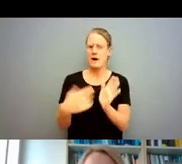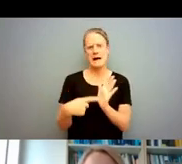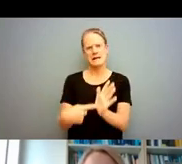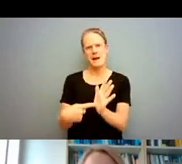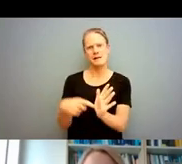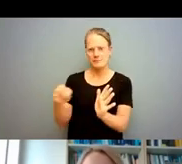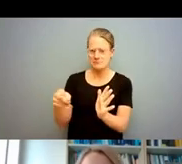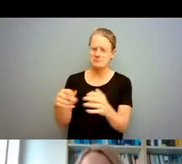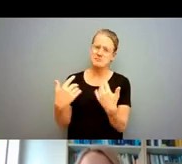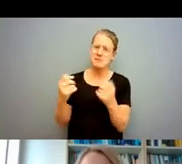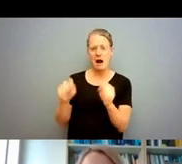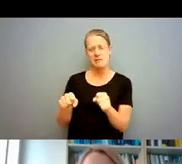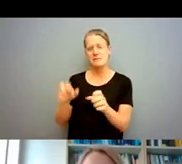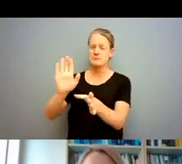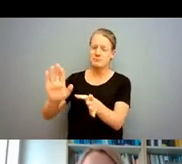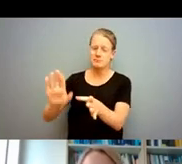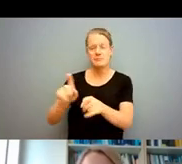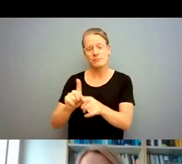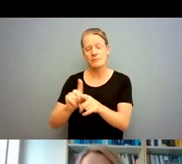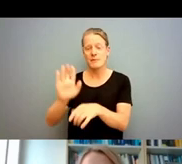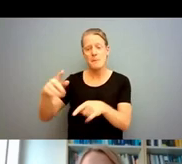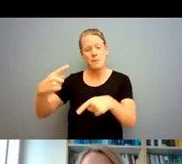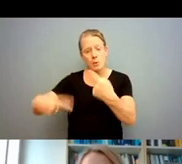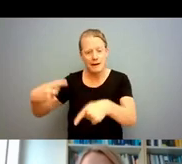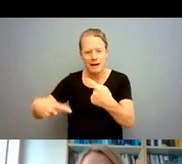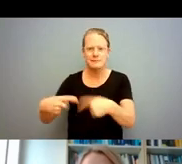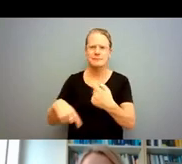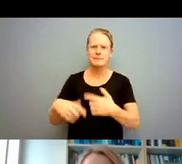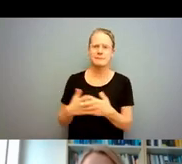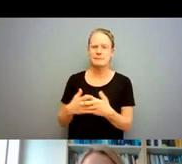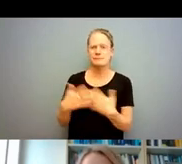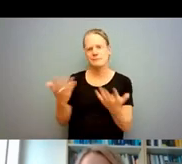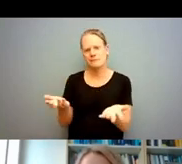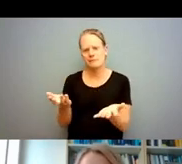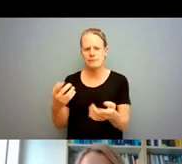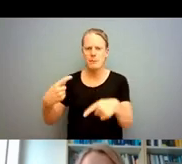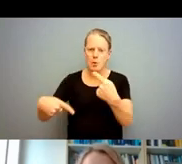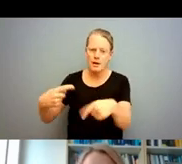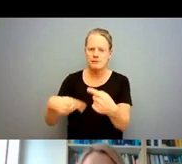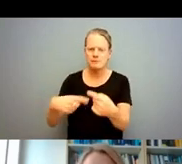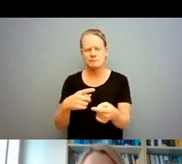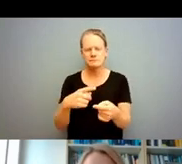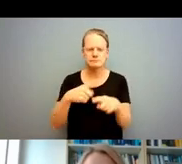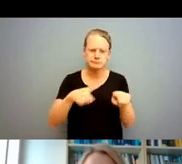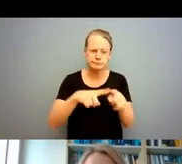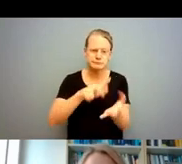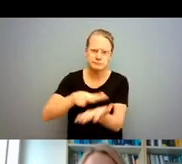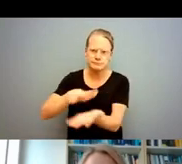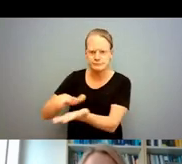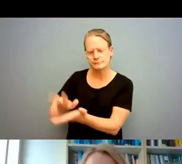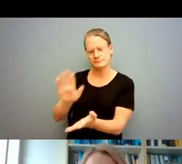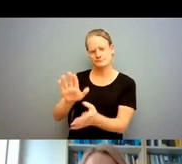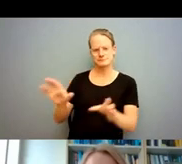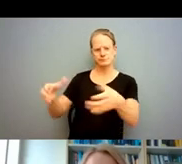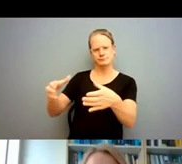exercising the right to self-determination or self-government for the Sami people.